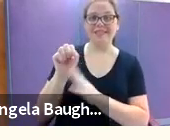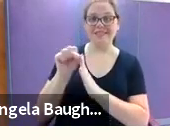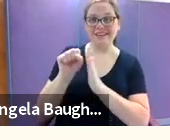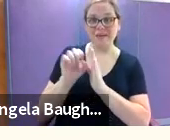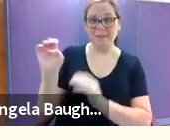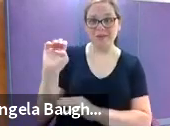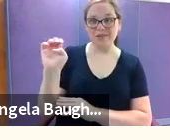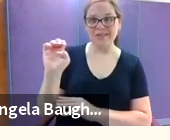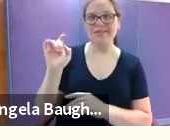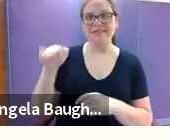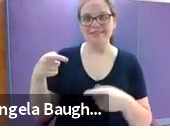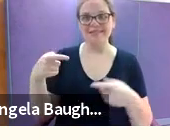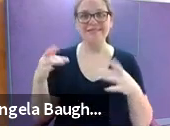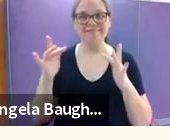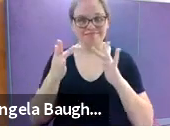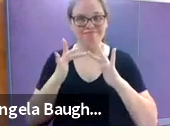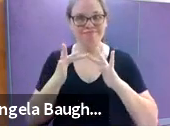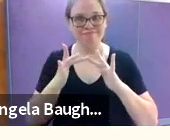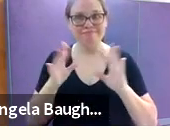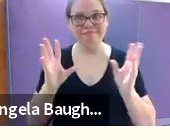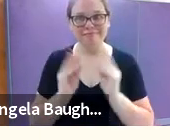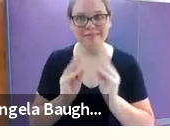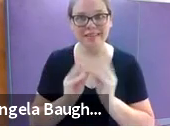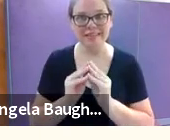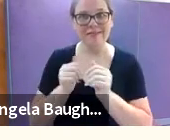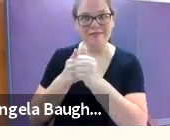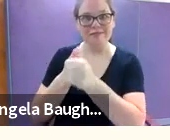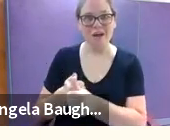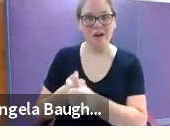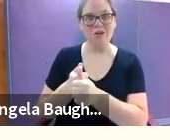an electronic meeting pursuant to item